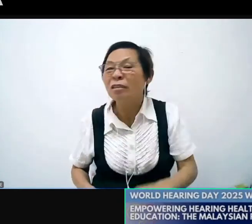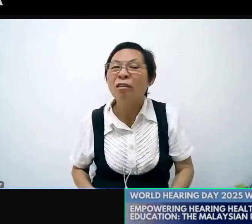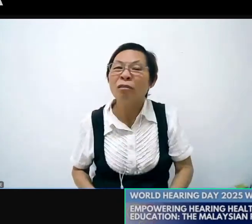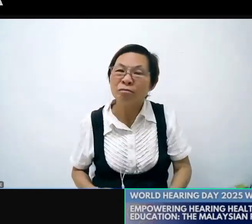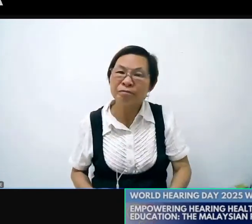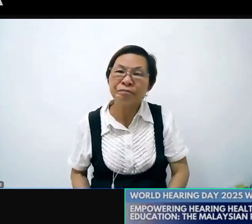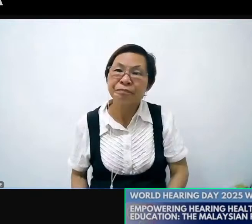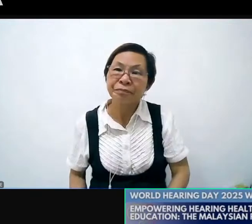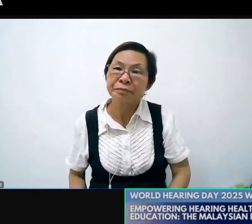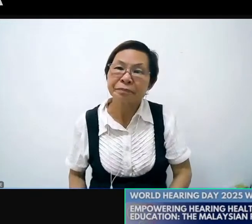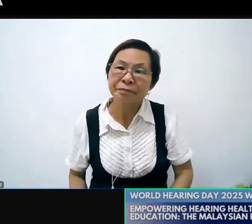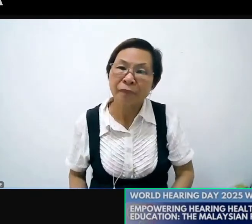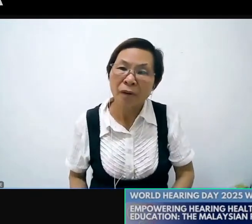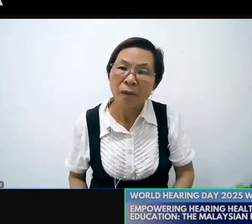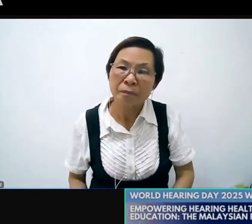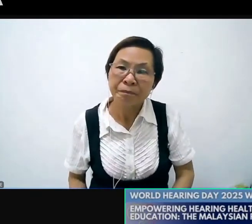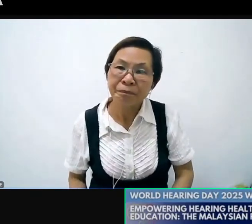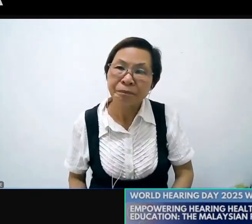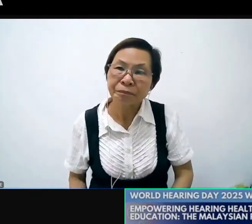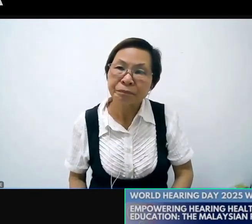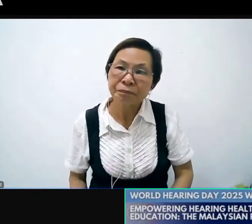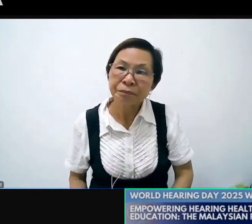school.